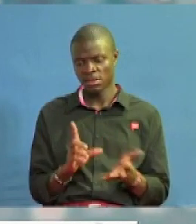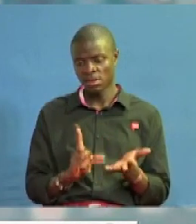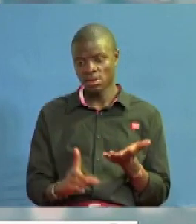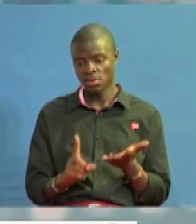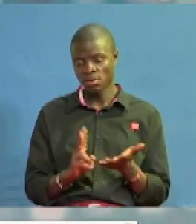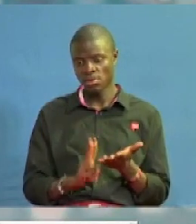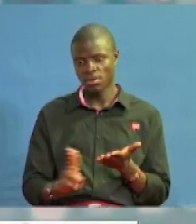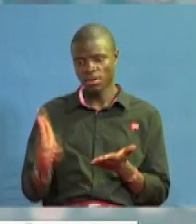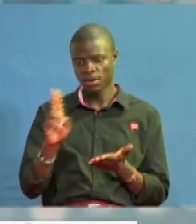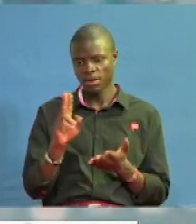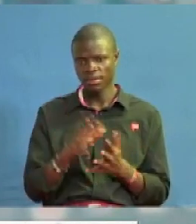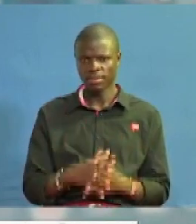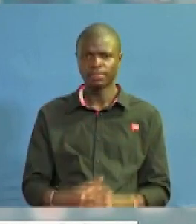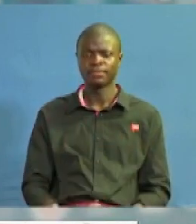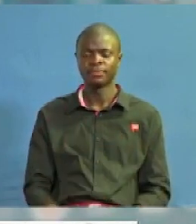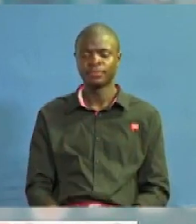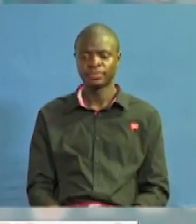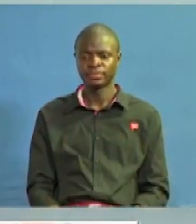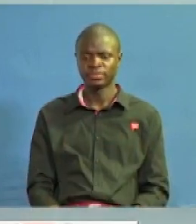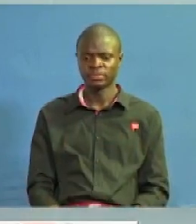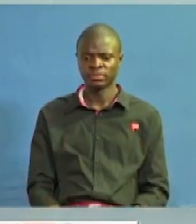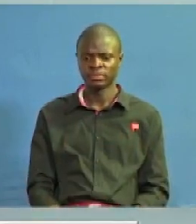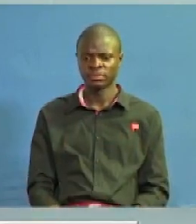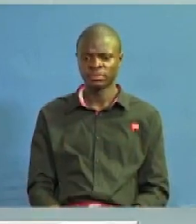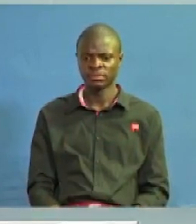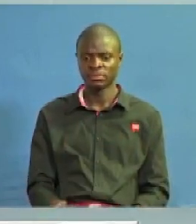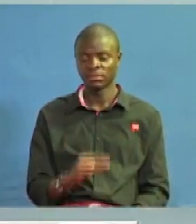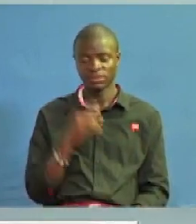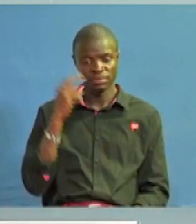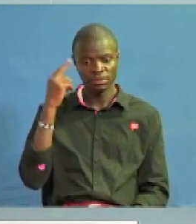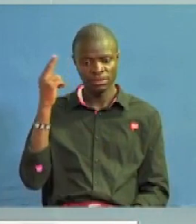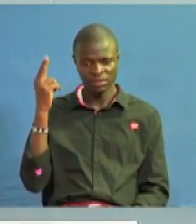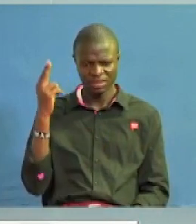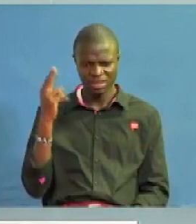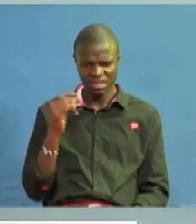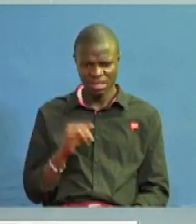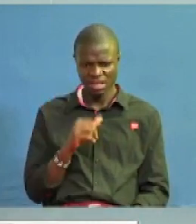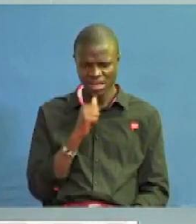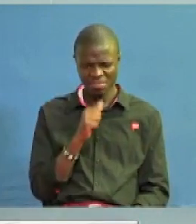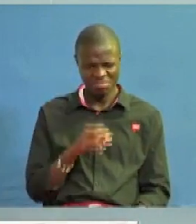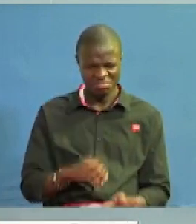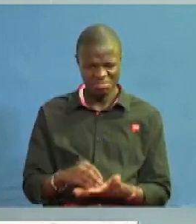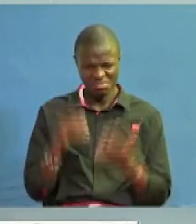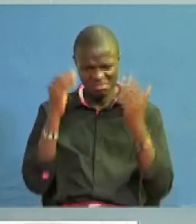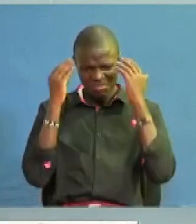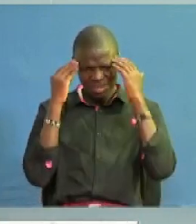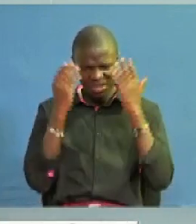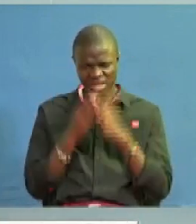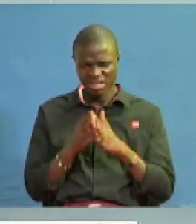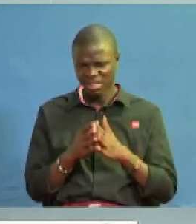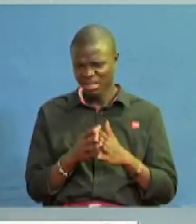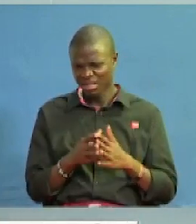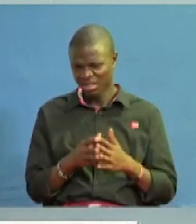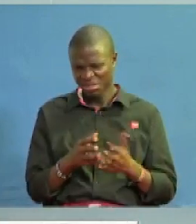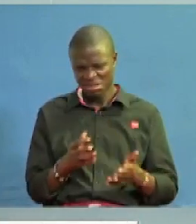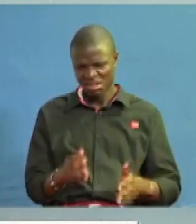are the 2 ways of making money in the stock exchange. All right, Mike, I understand that we are learning, and I'm learning as well together with our viewers, I hope.